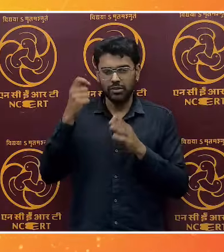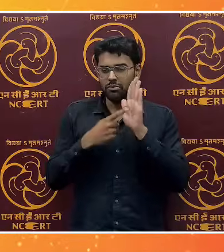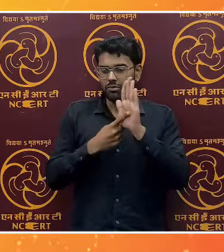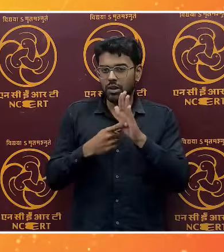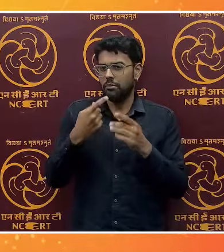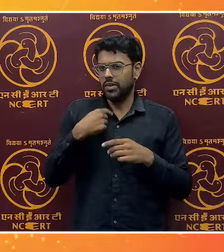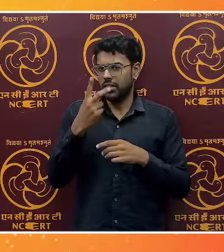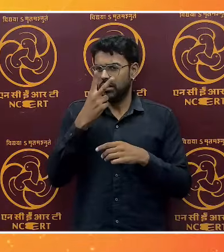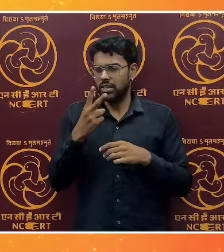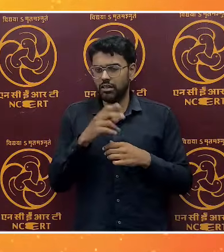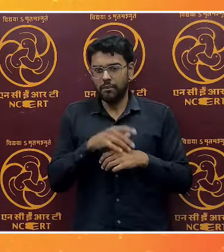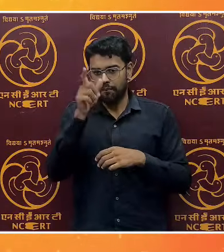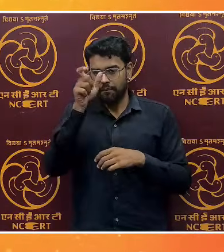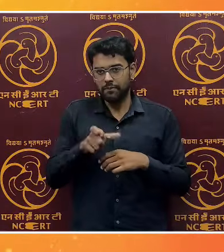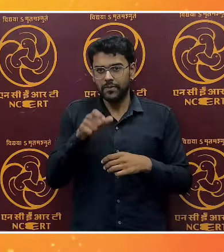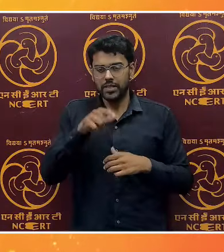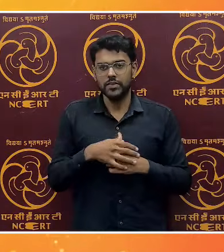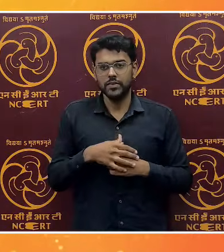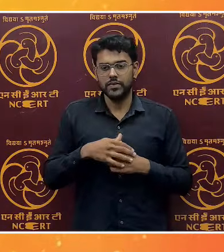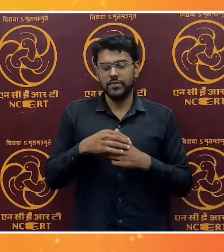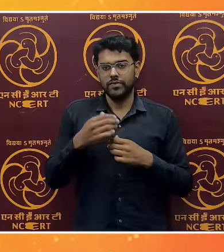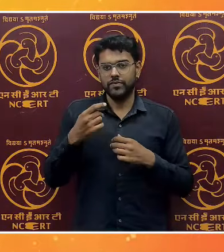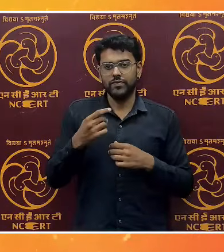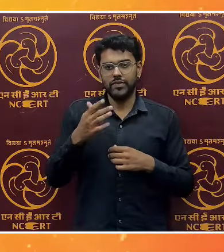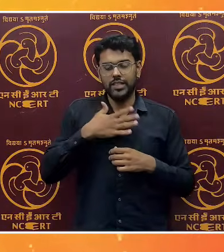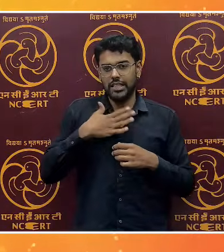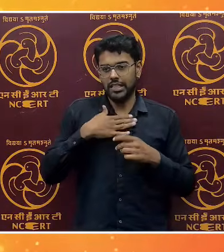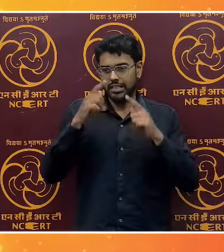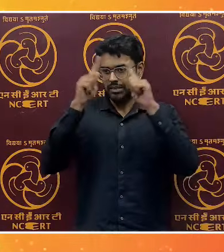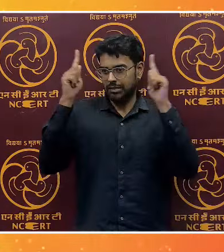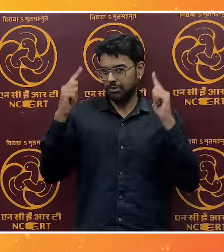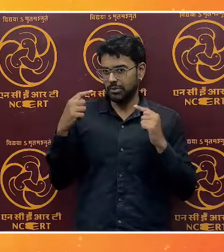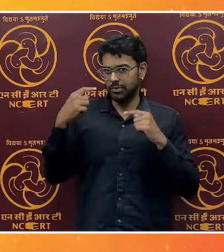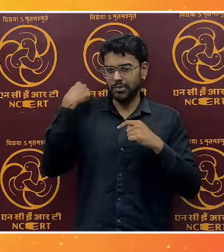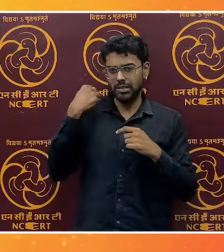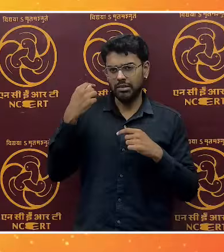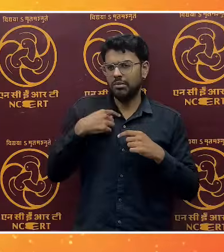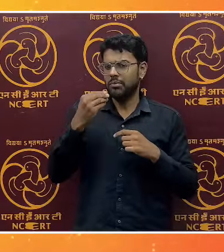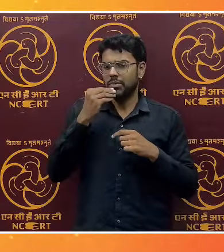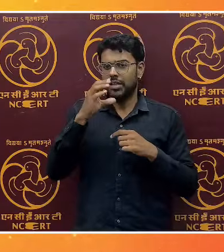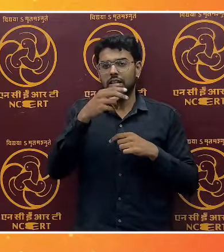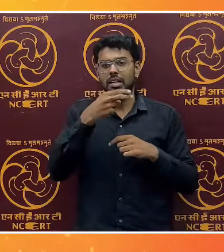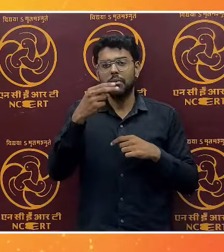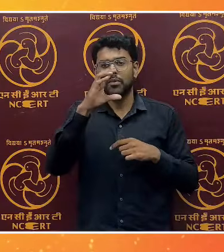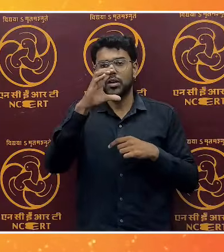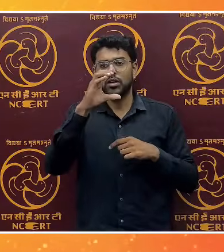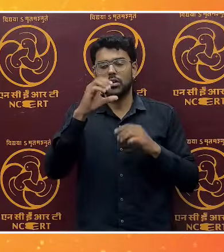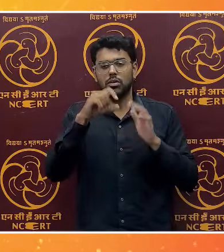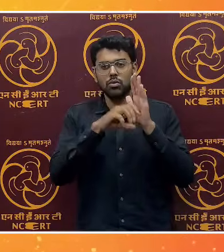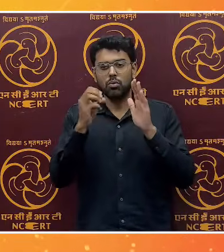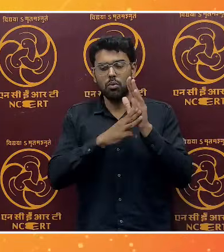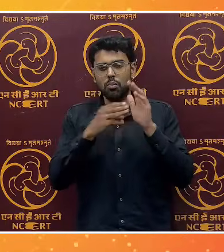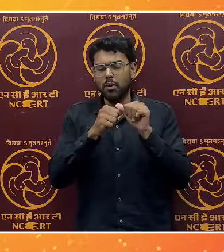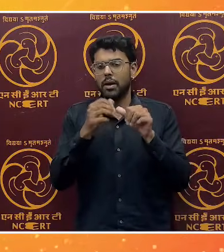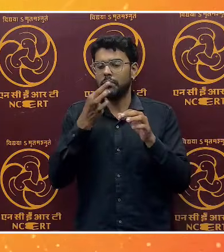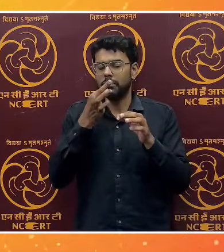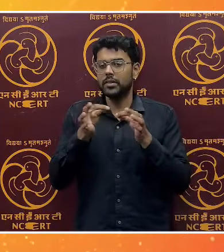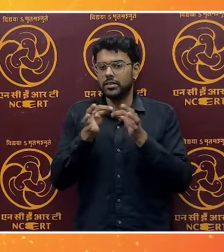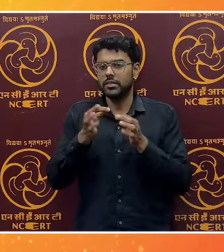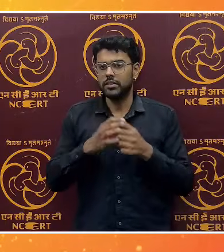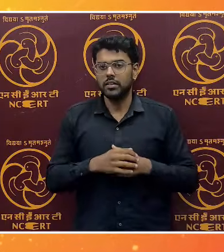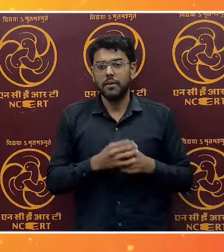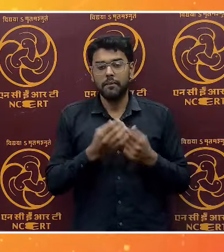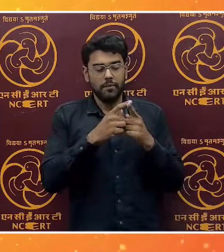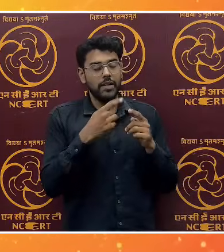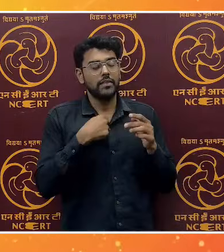is standing in front of a green curtain which we call chroma. I want to understand it more, what it's all about. I'll explain you, but